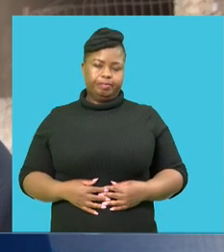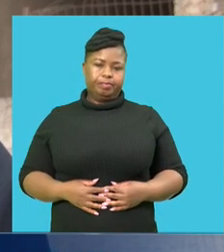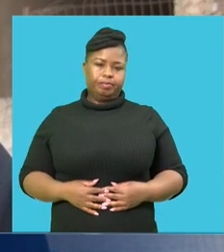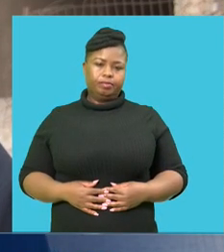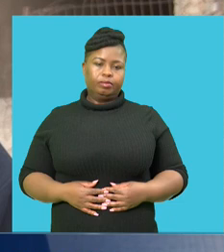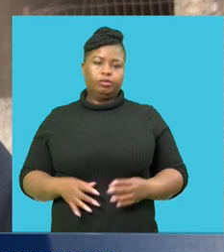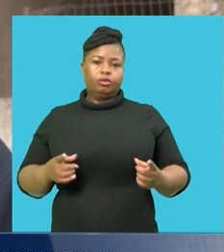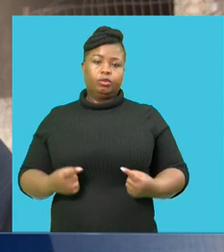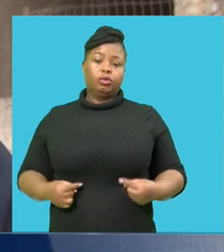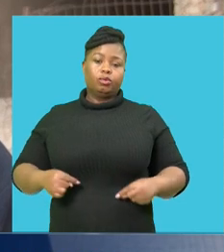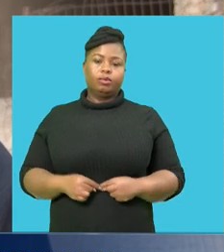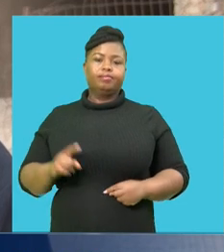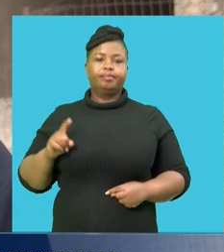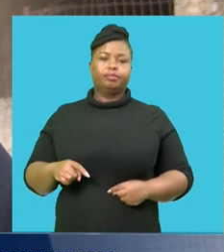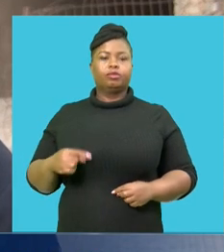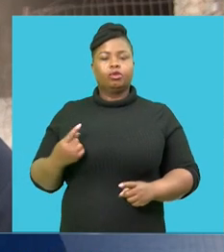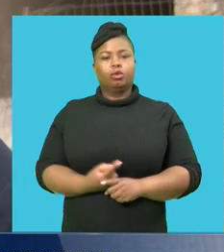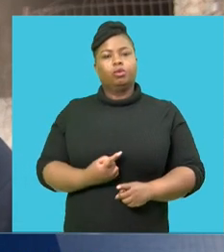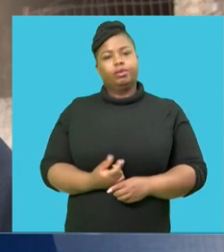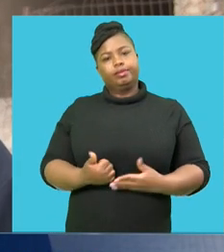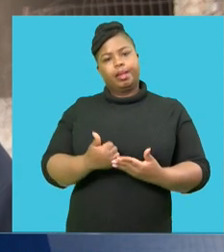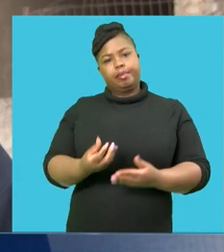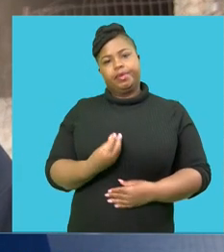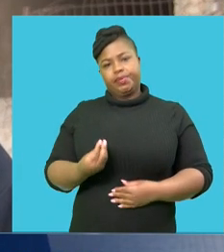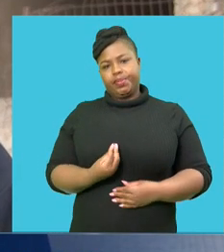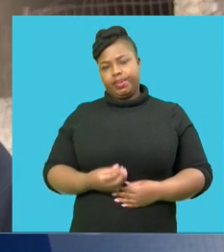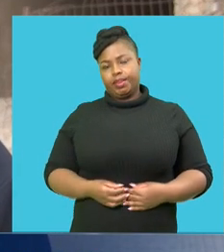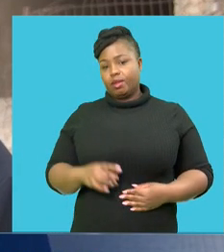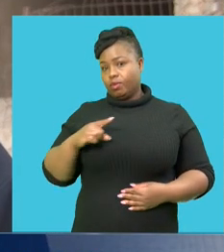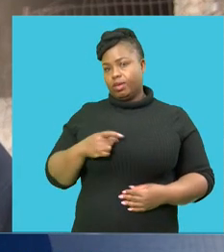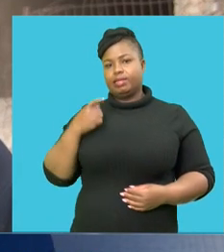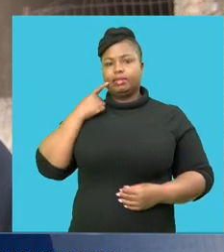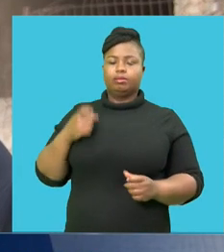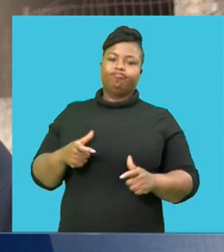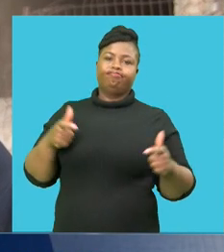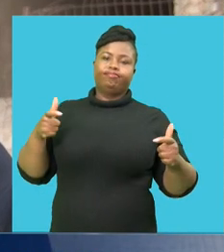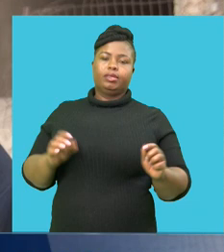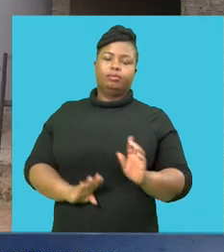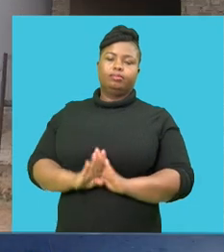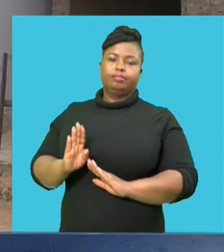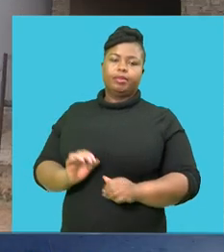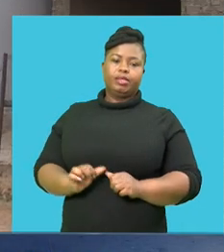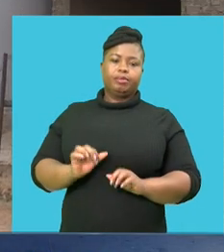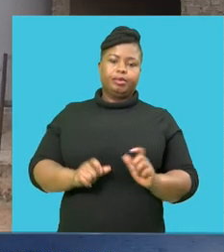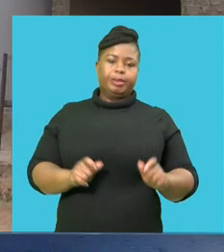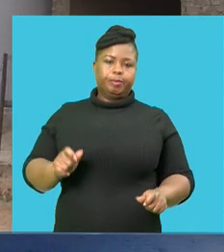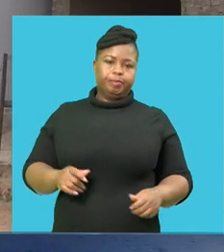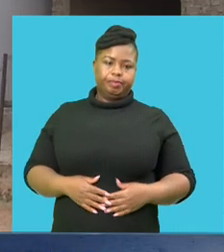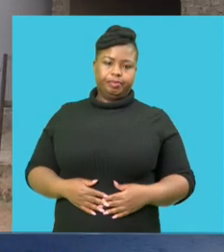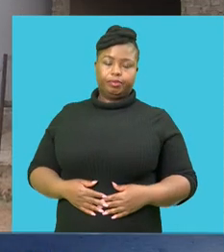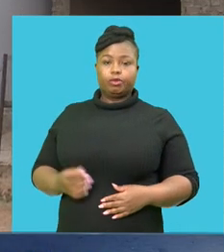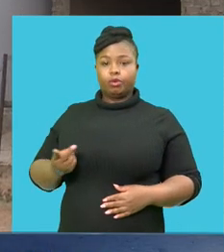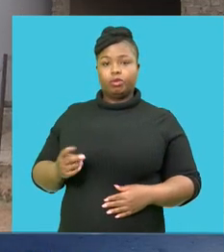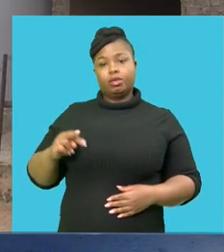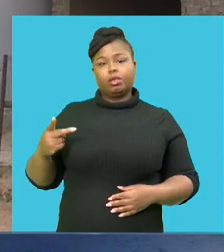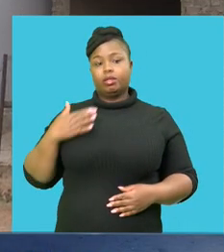we must always assist those young ones so that they can grow and become better people. Kusenjalo abayingxenye